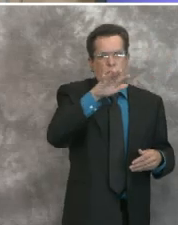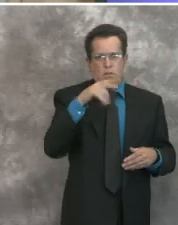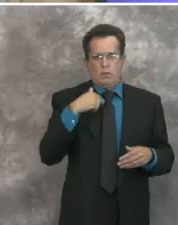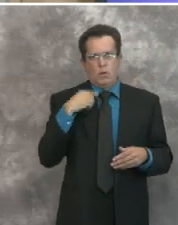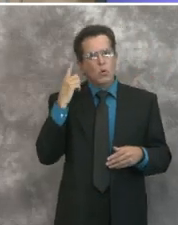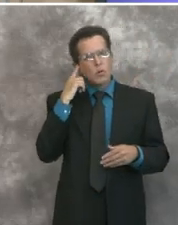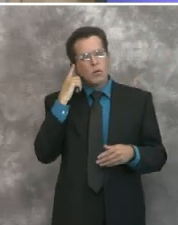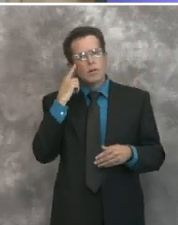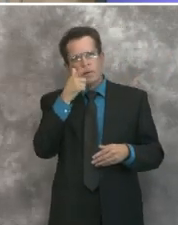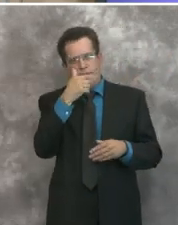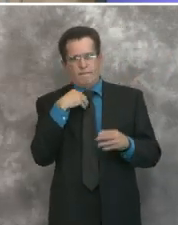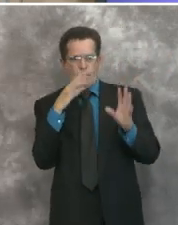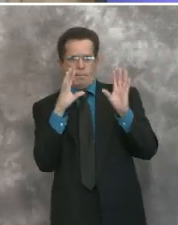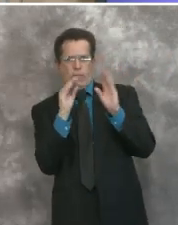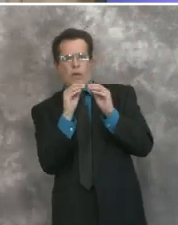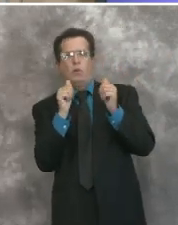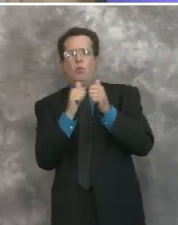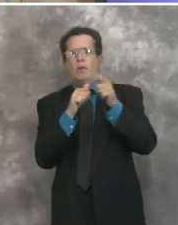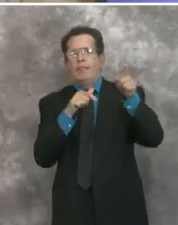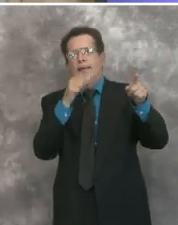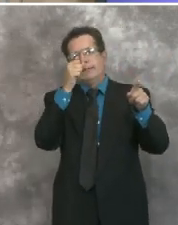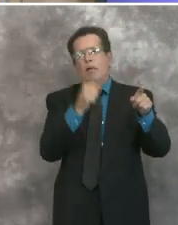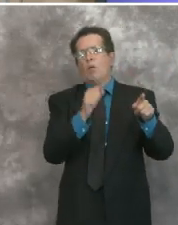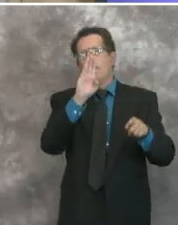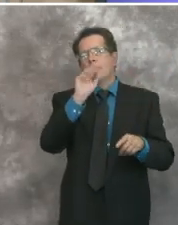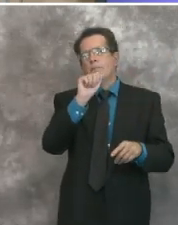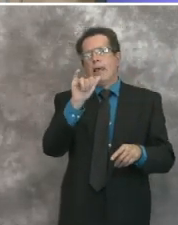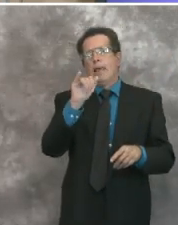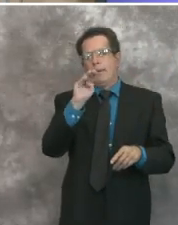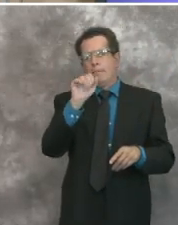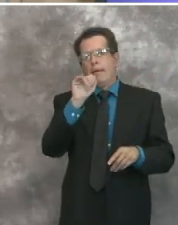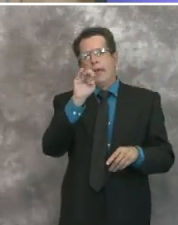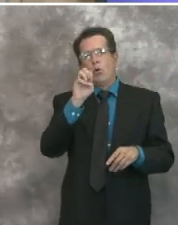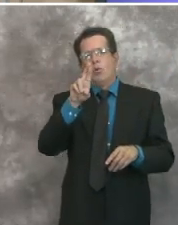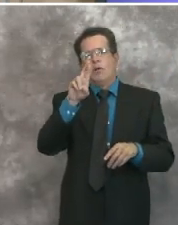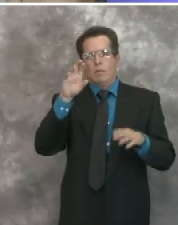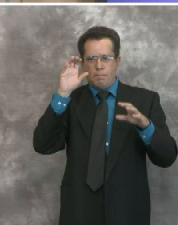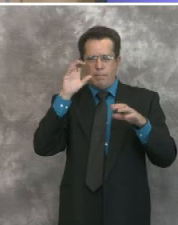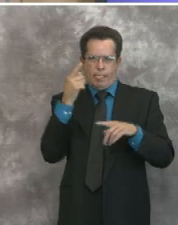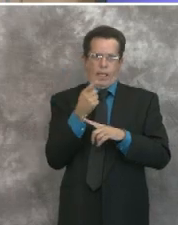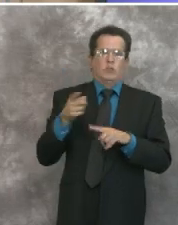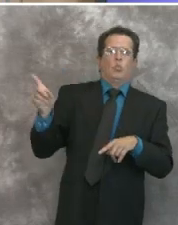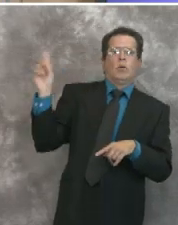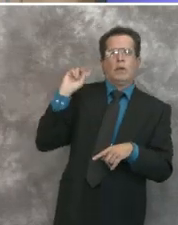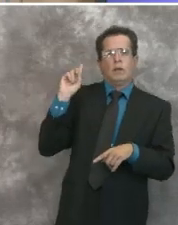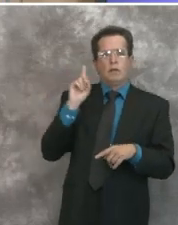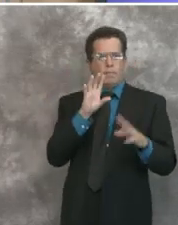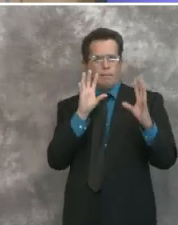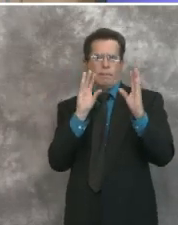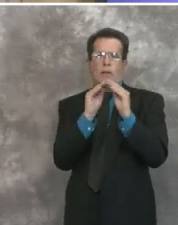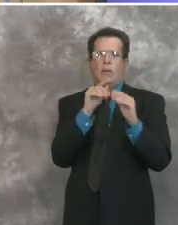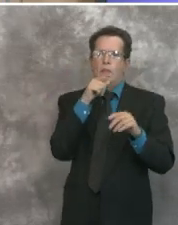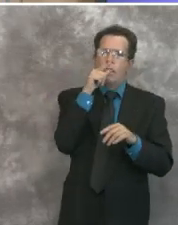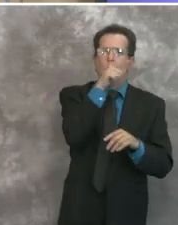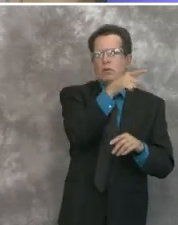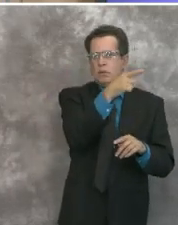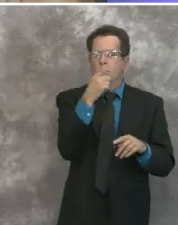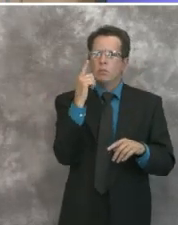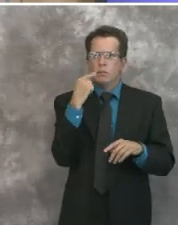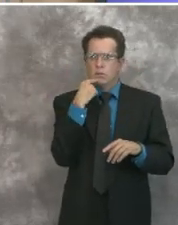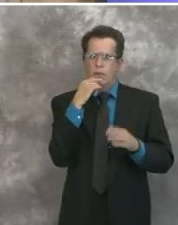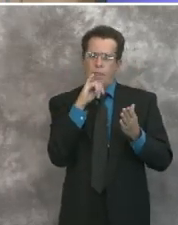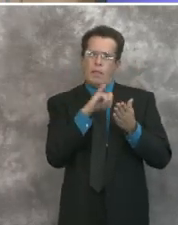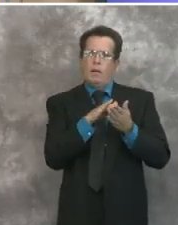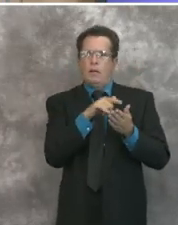a meeting with the South Bay mayors last week, in which there was a presentation that